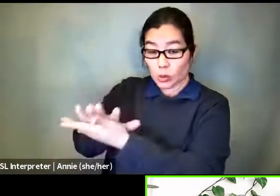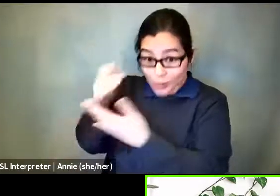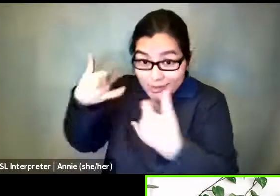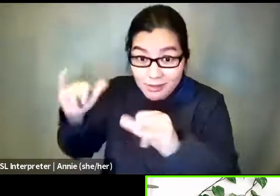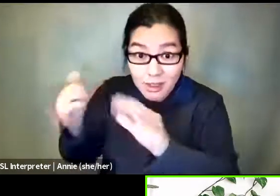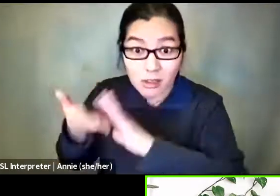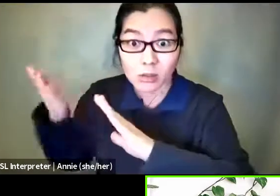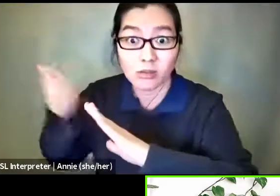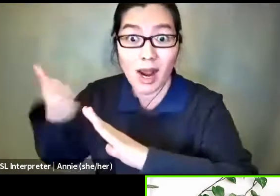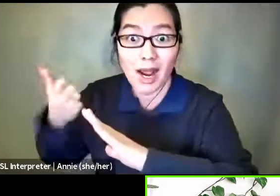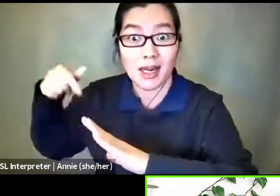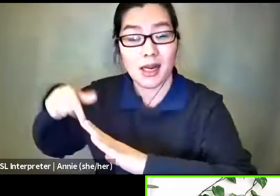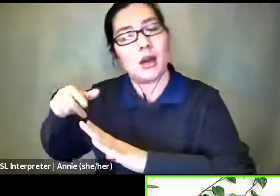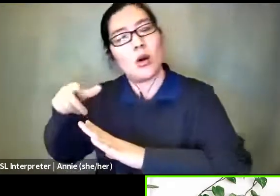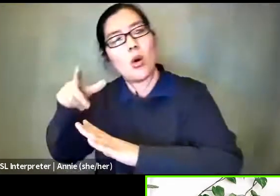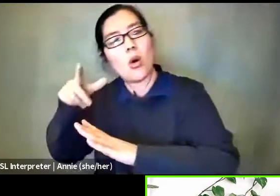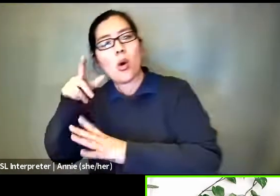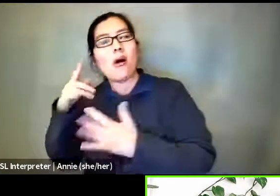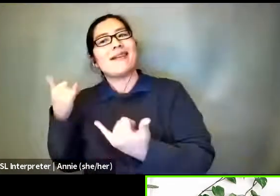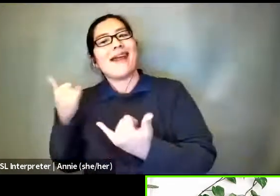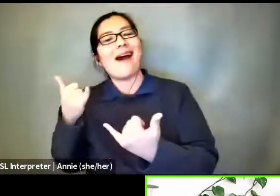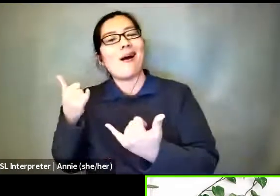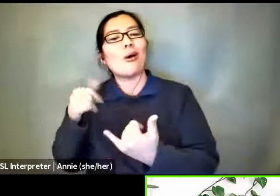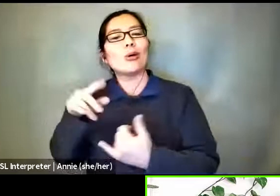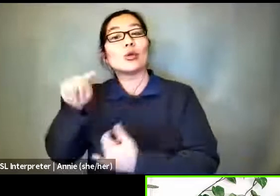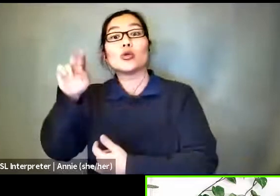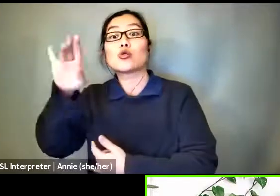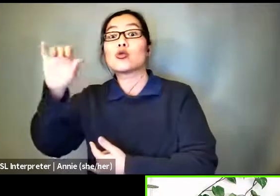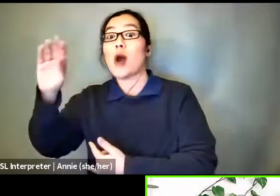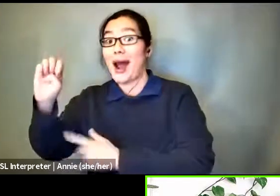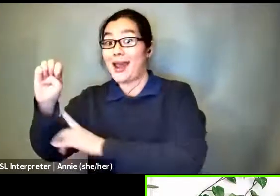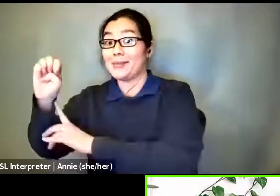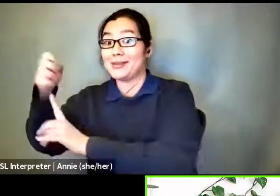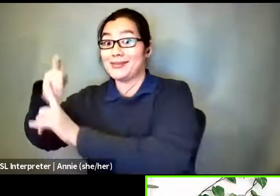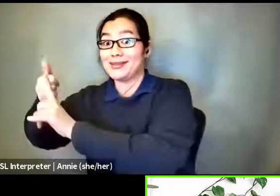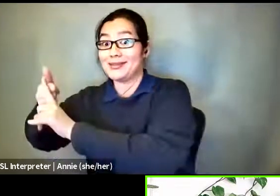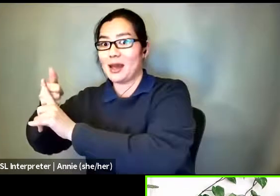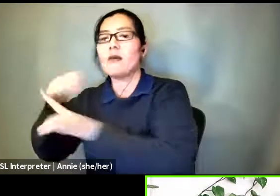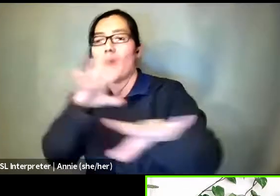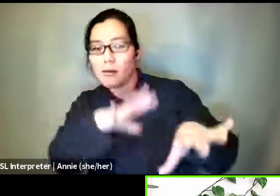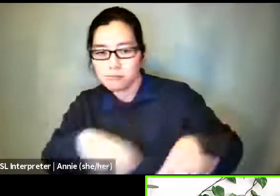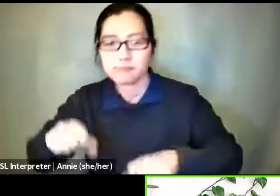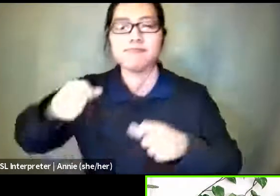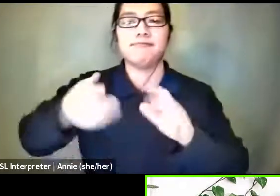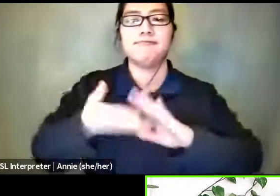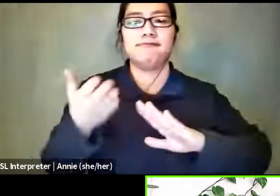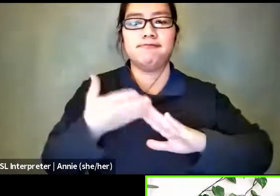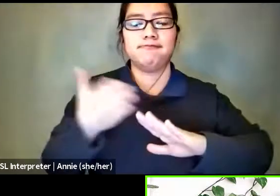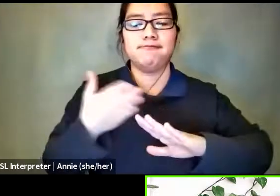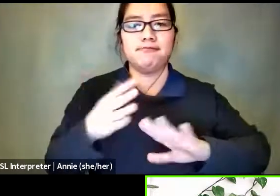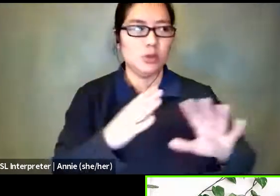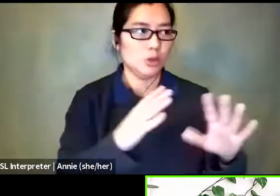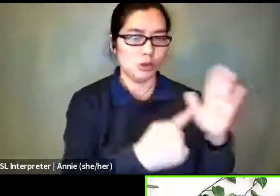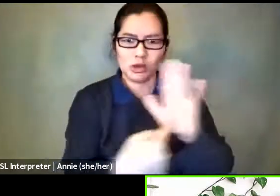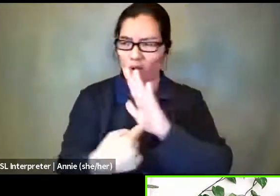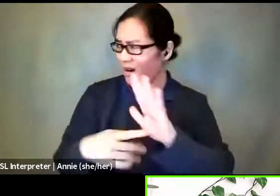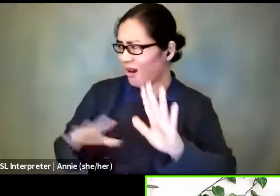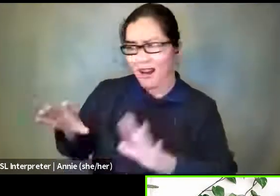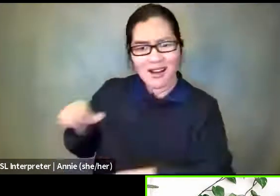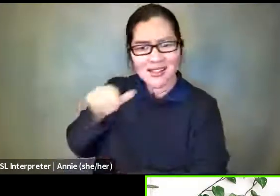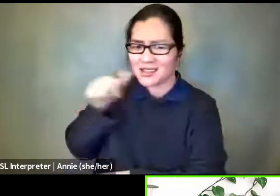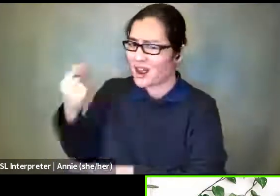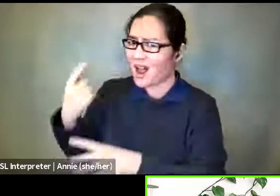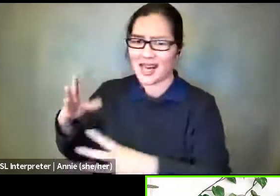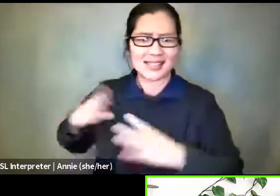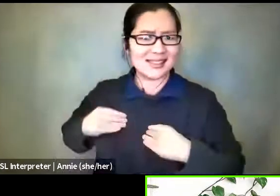run by the tribes themselves now to acknowledge that this is unacceptable treatment of children anywhere. But to say